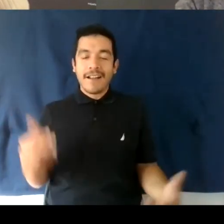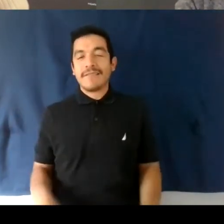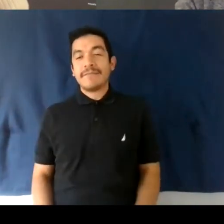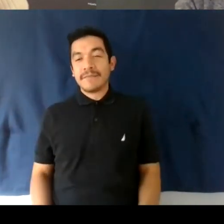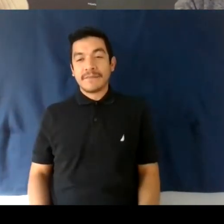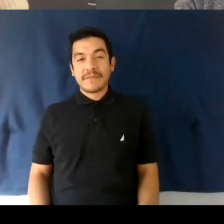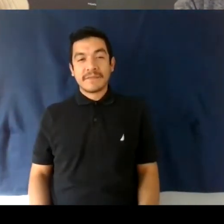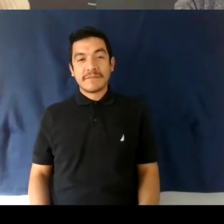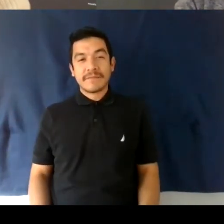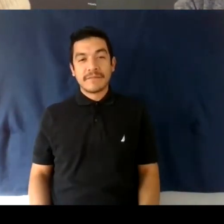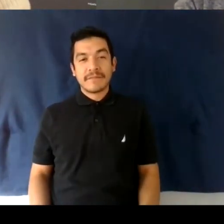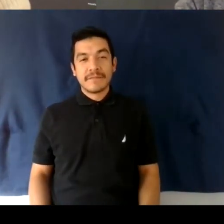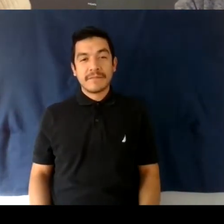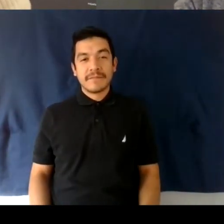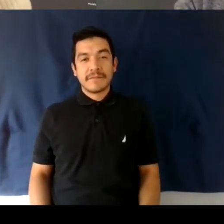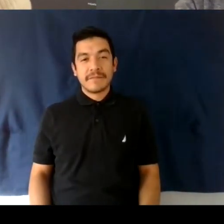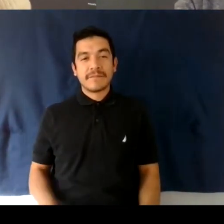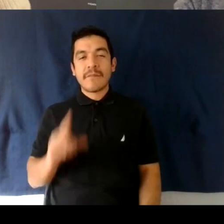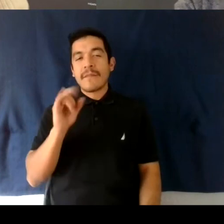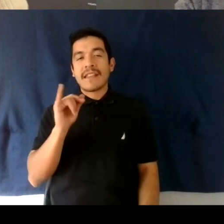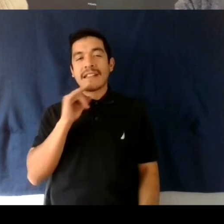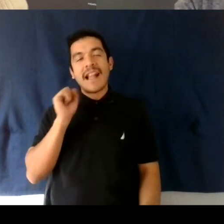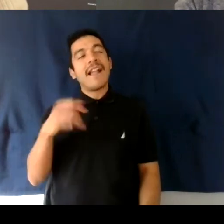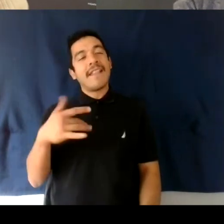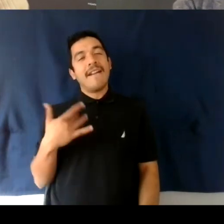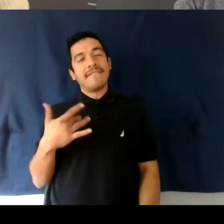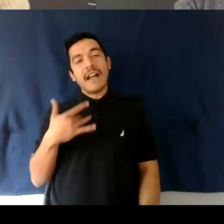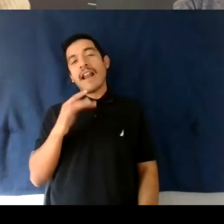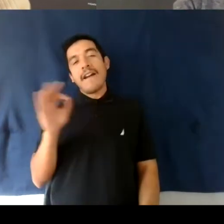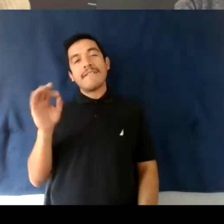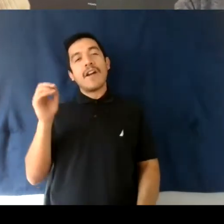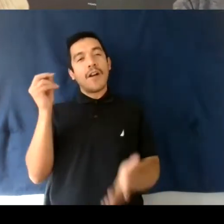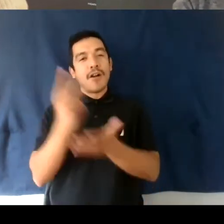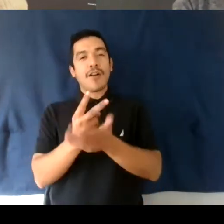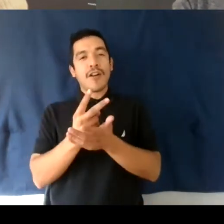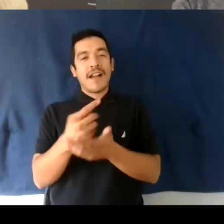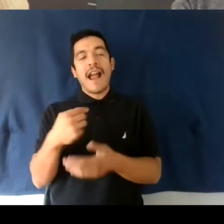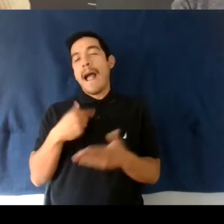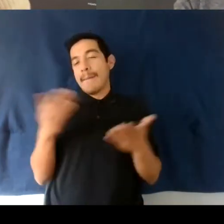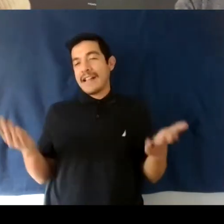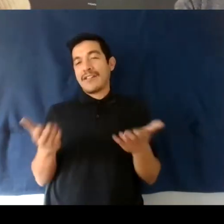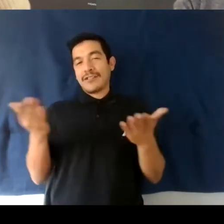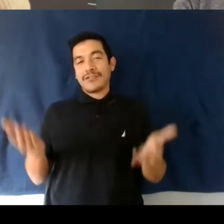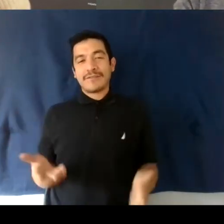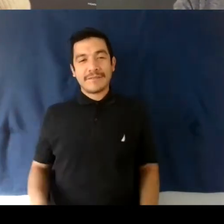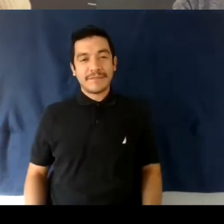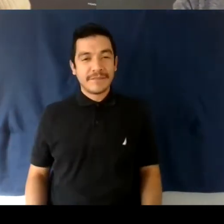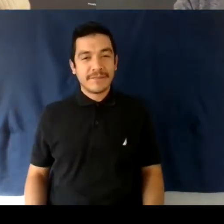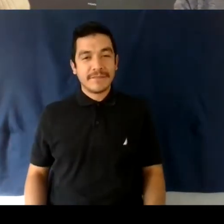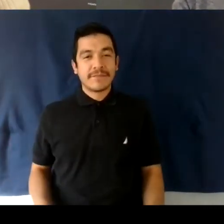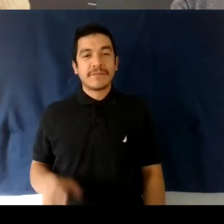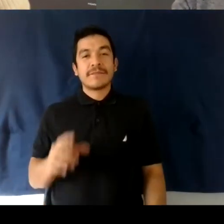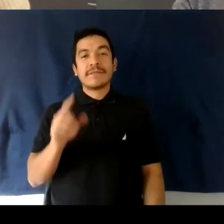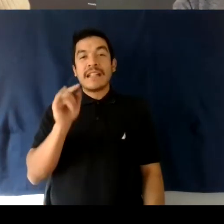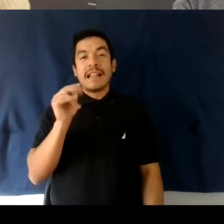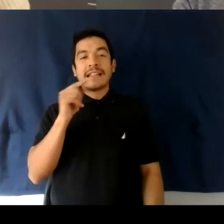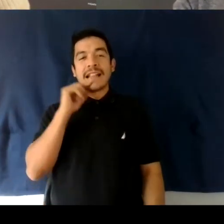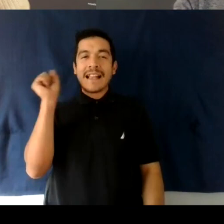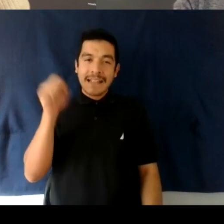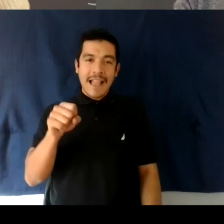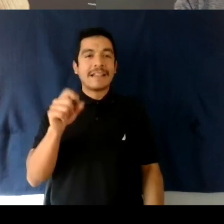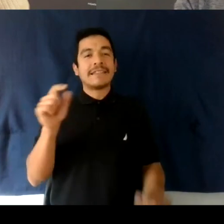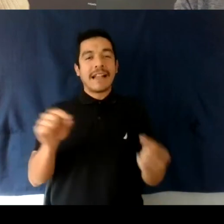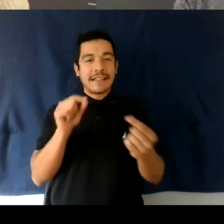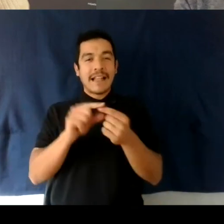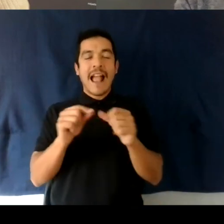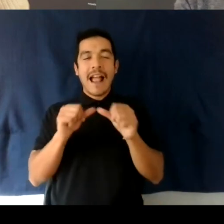Yeah. and Just it's bring that like, feeling of like, okay, I'm here. yes, Yeah. exactly. And Mhm. continuing to